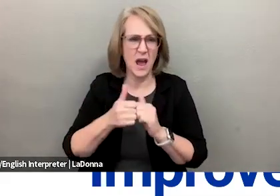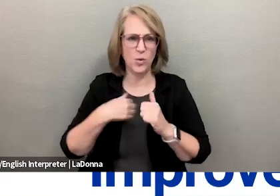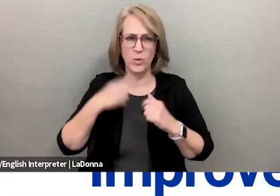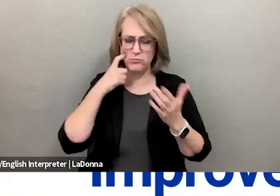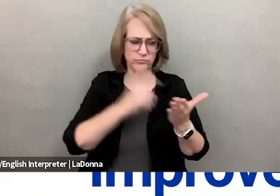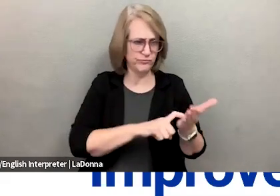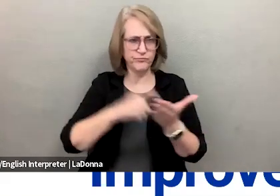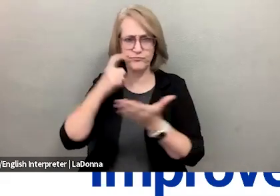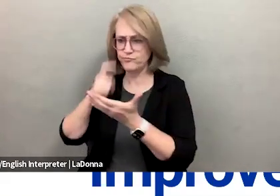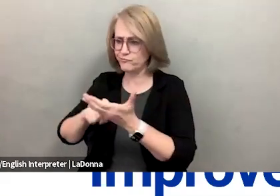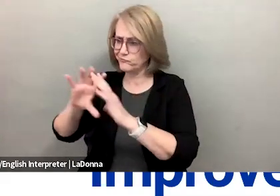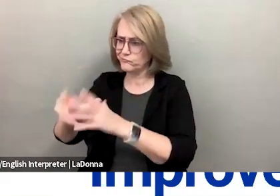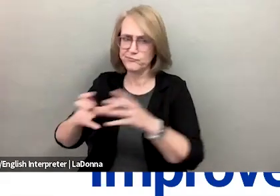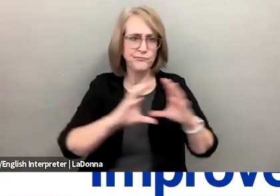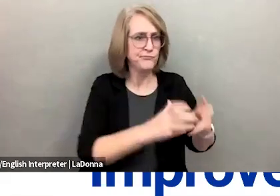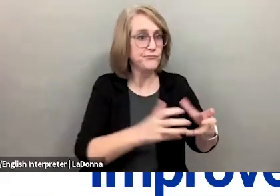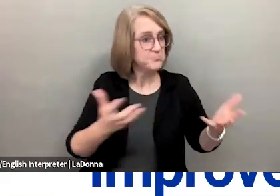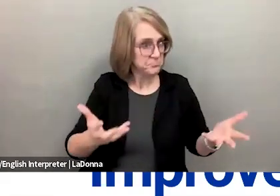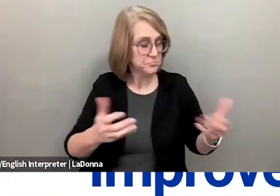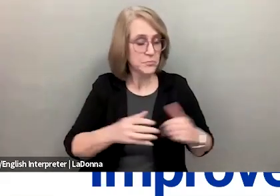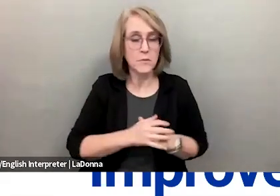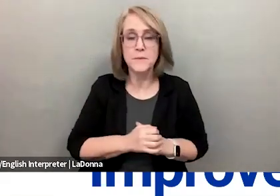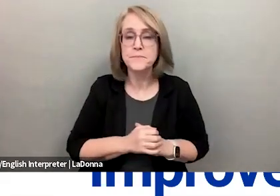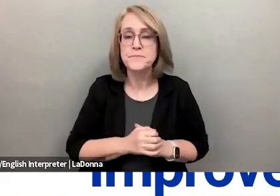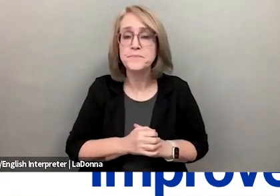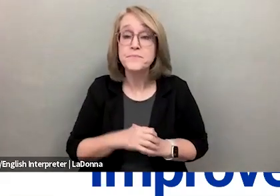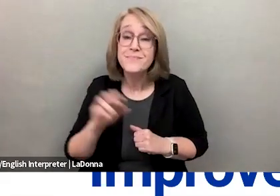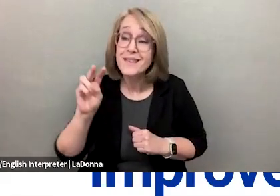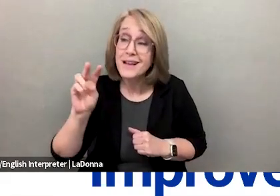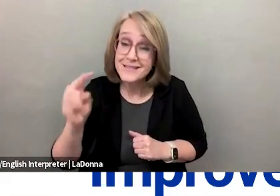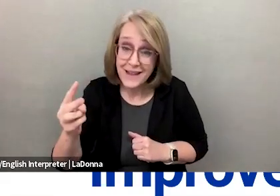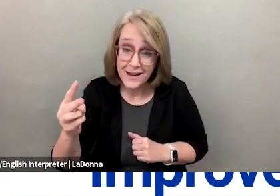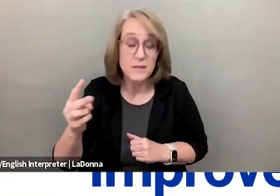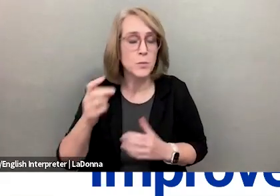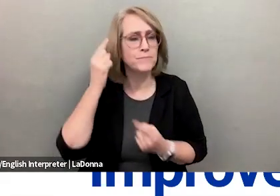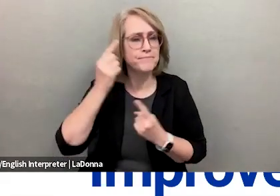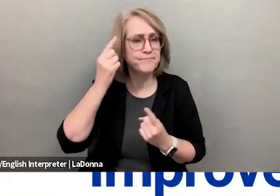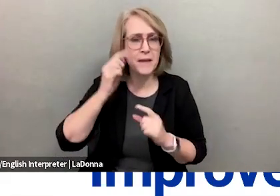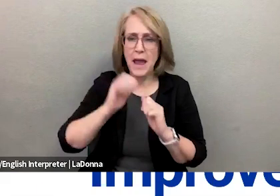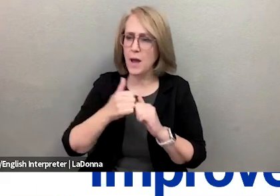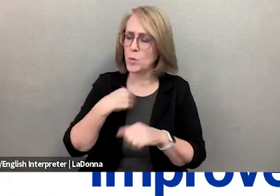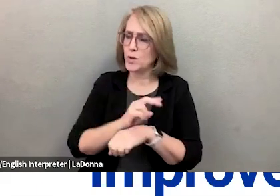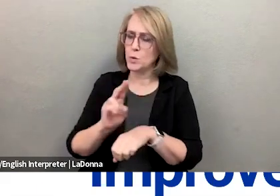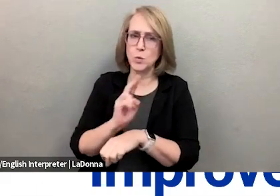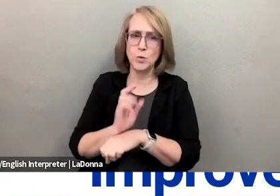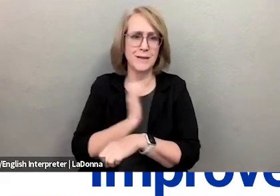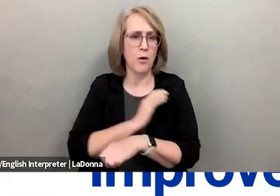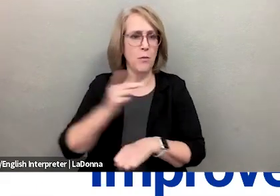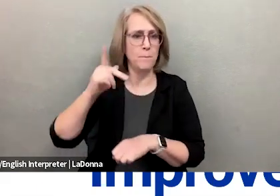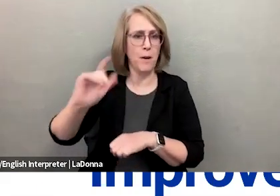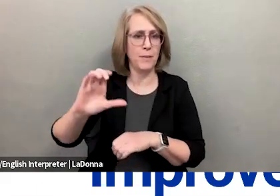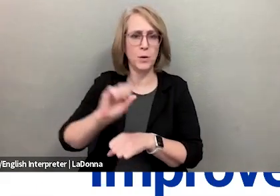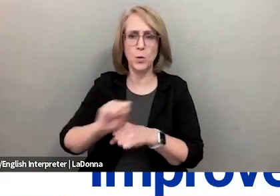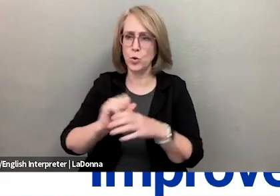of this country? A second area is to think about how can we leverage the public workforce system. So a comment was made earlier in this